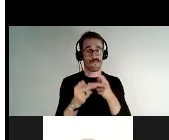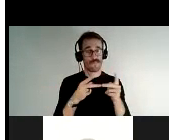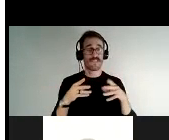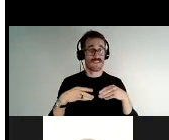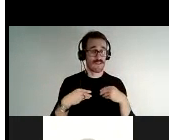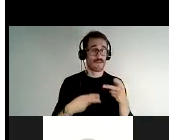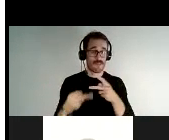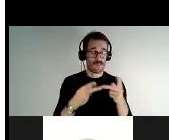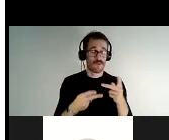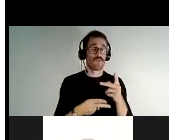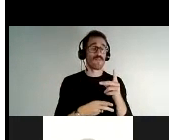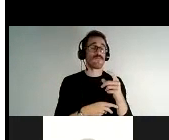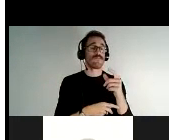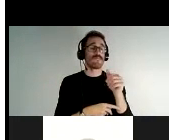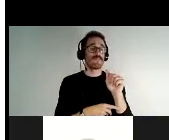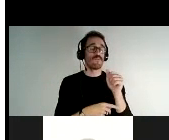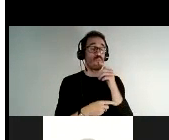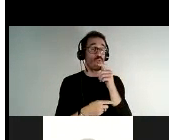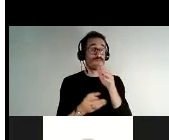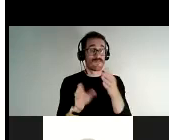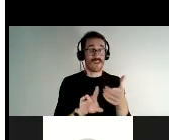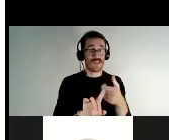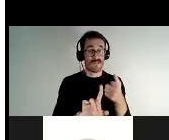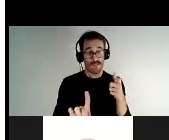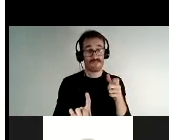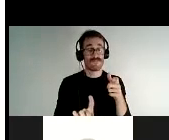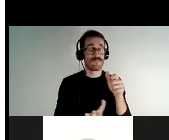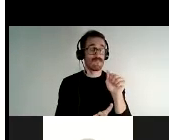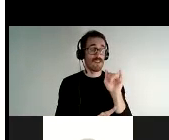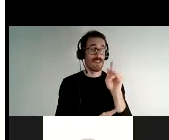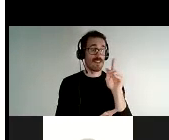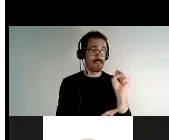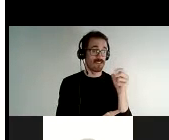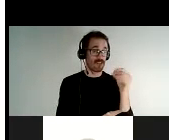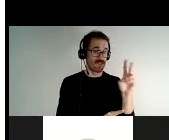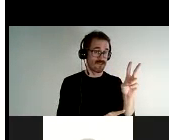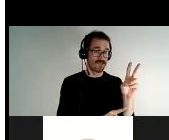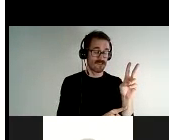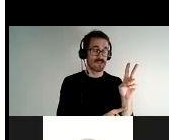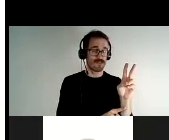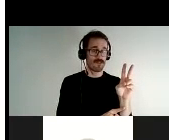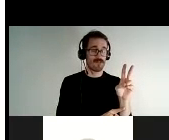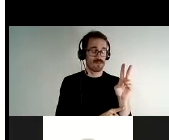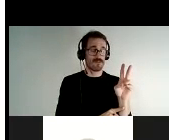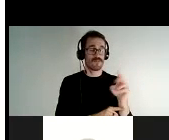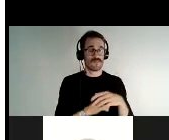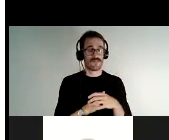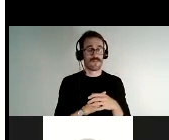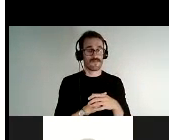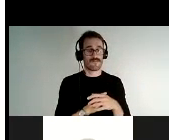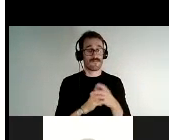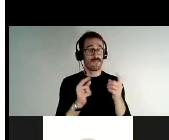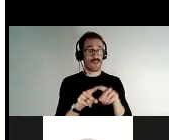from AIDS. So, like, the discrimination was tremendous at that time when it came to HIV, and we lost an